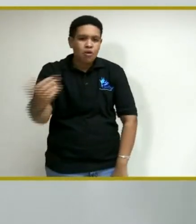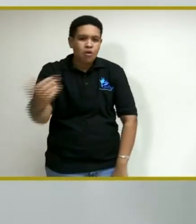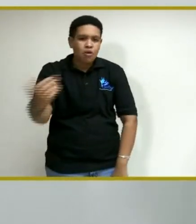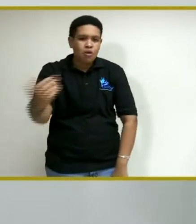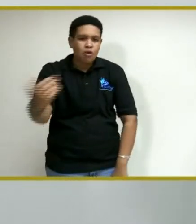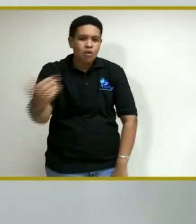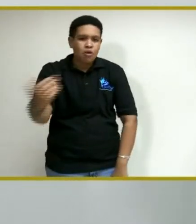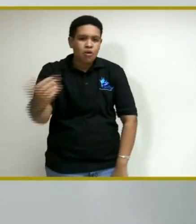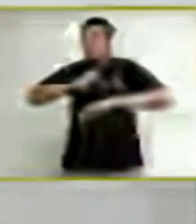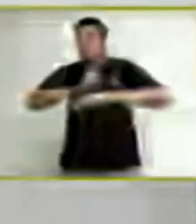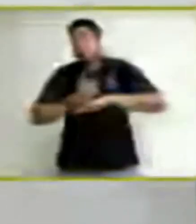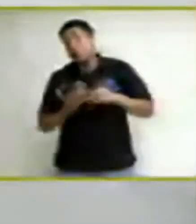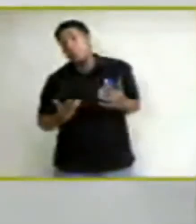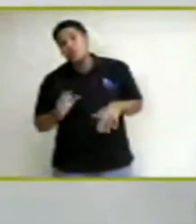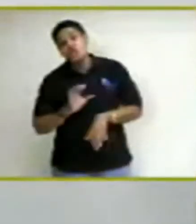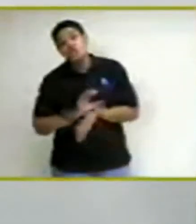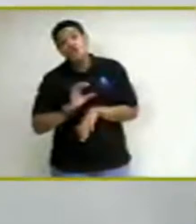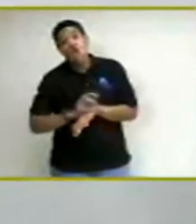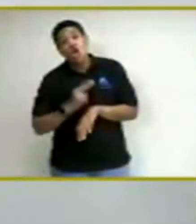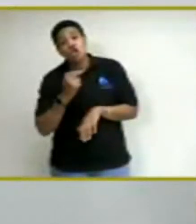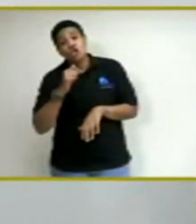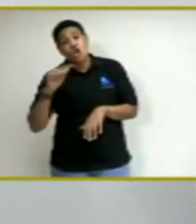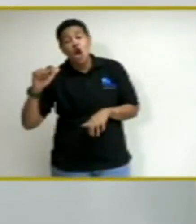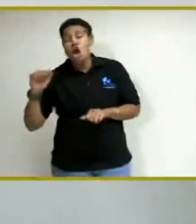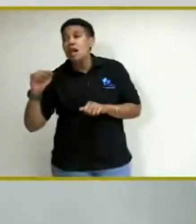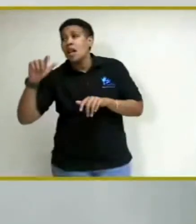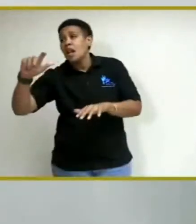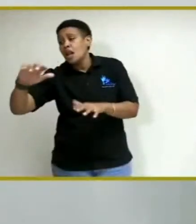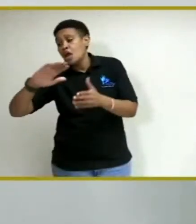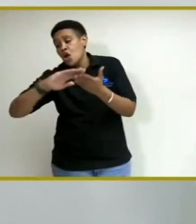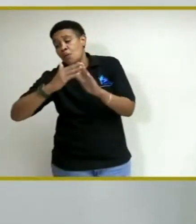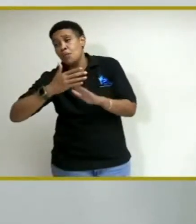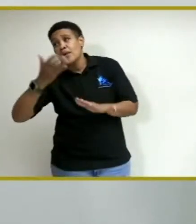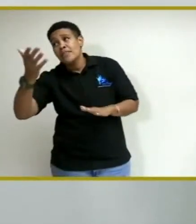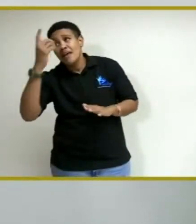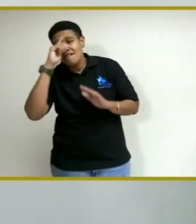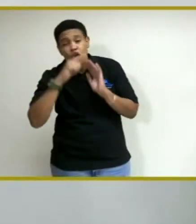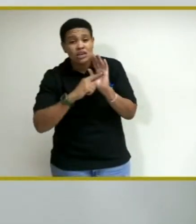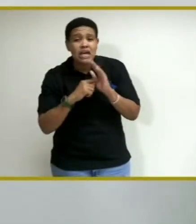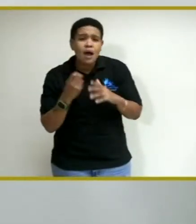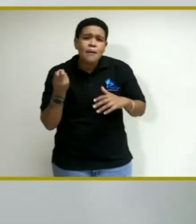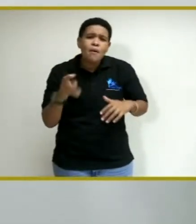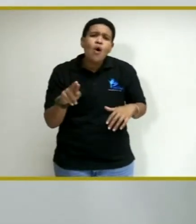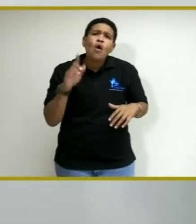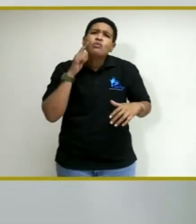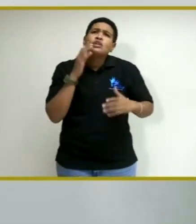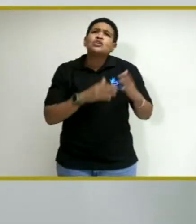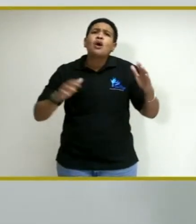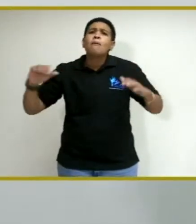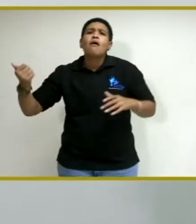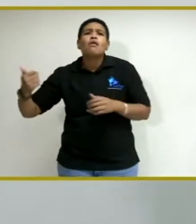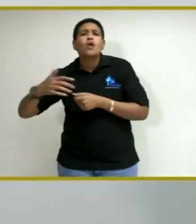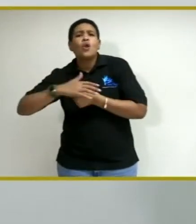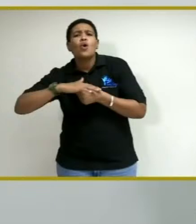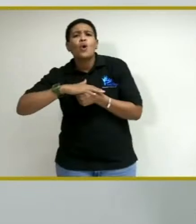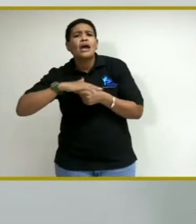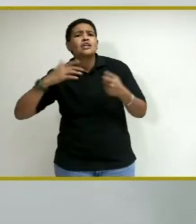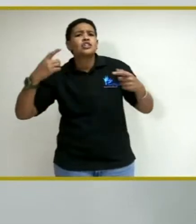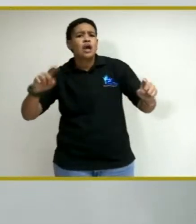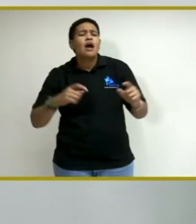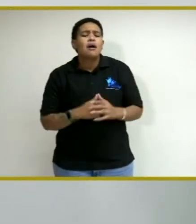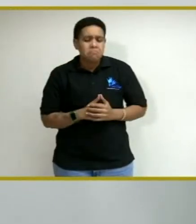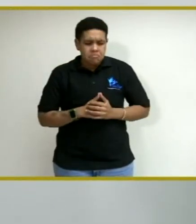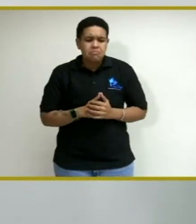in a church hall in a community, for example, and or some other location,